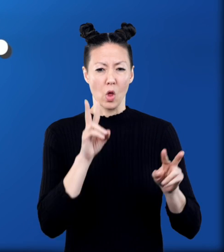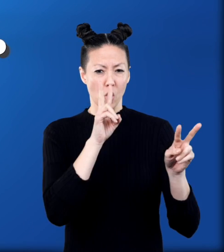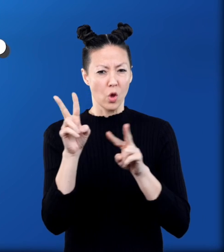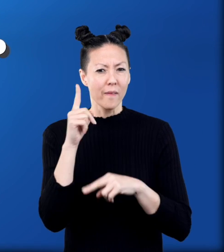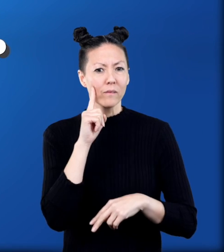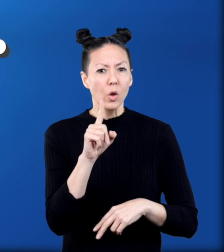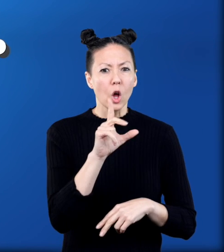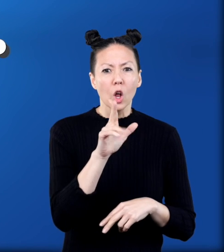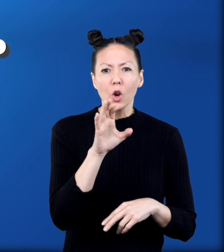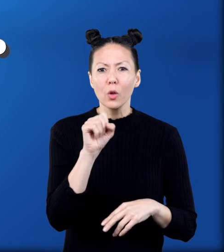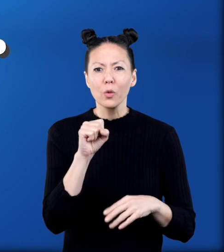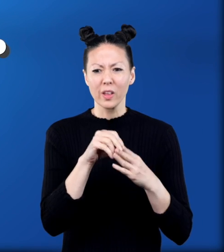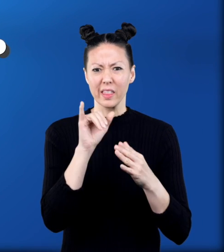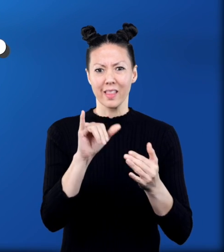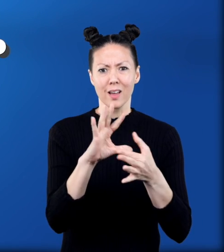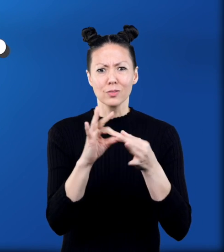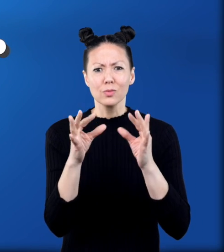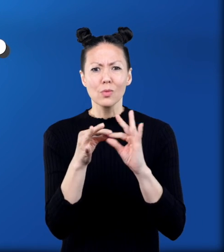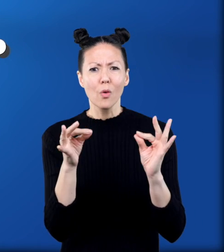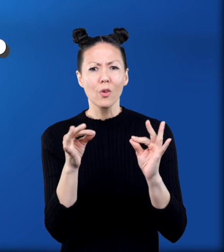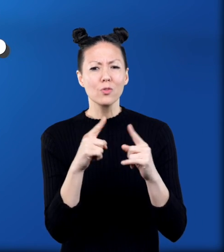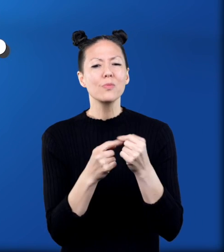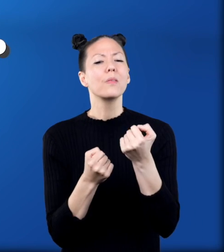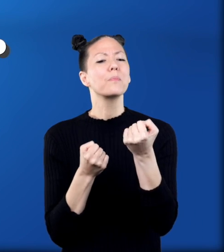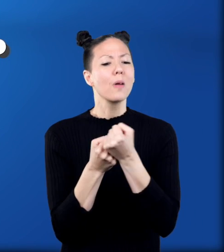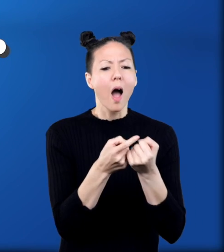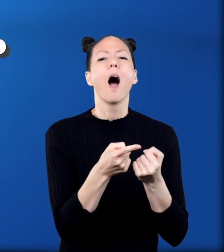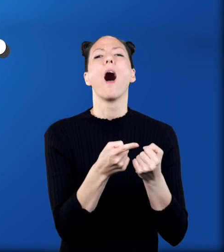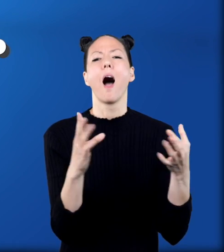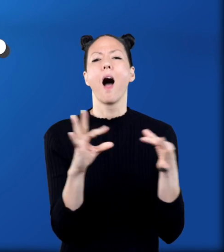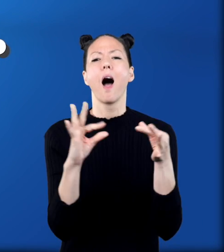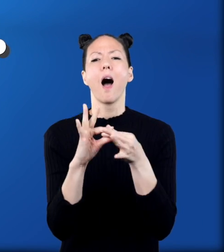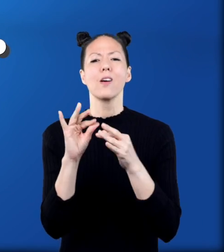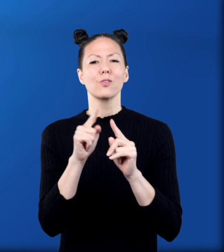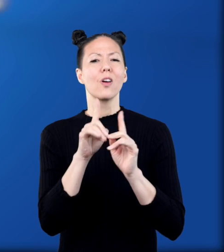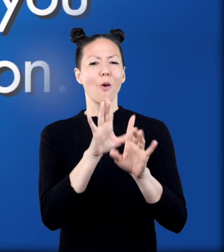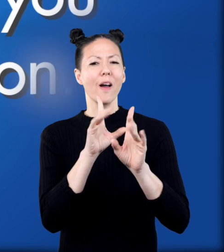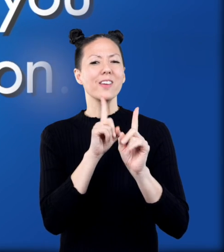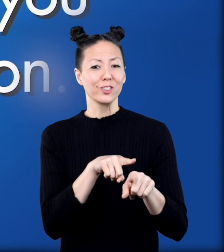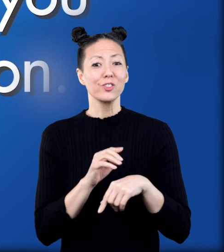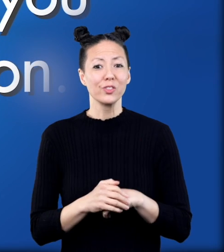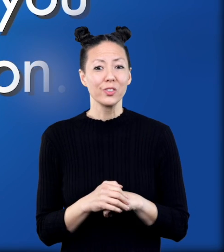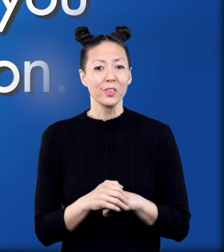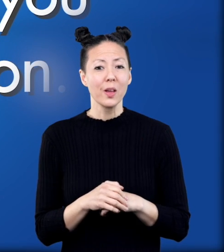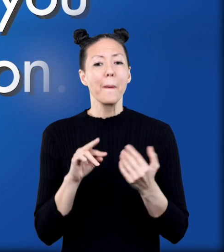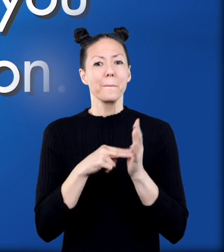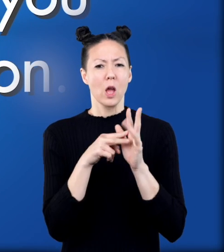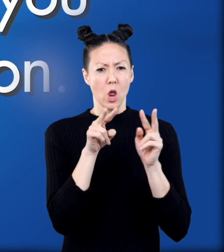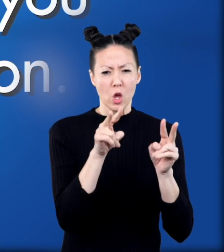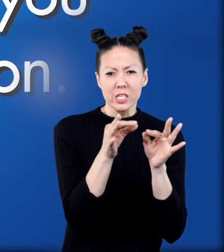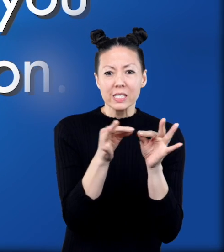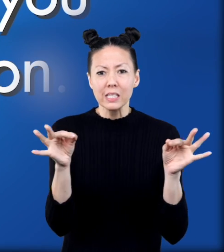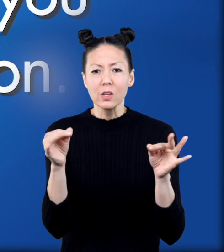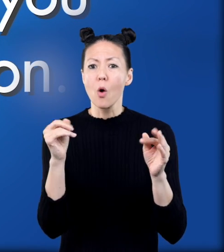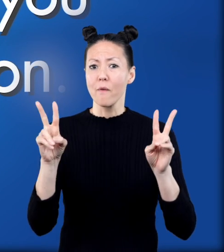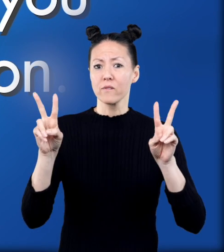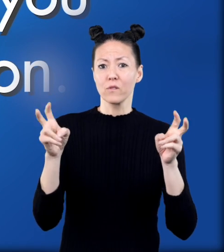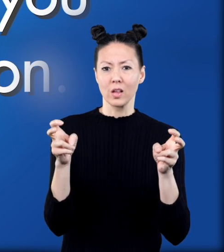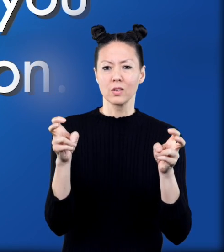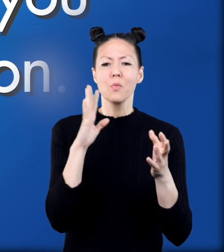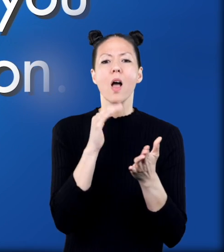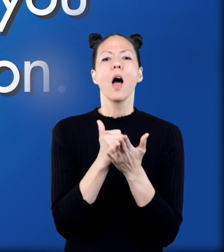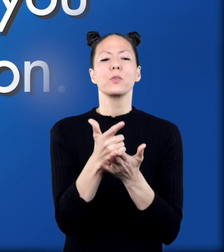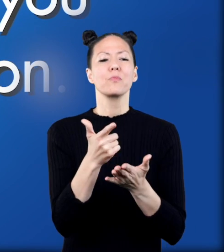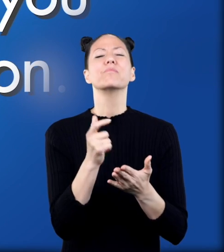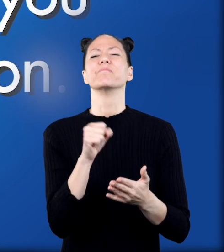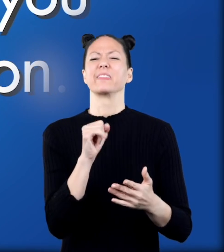Third, look for clues in the story that support your answers. That means look for sentences or phrases that